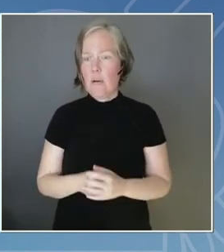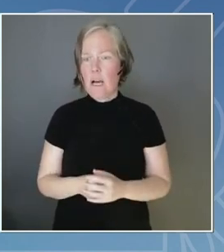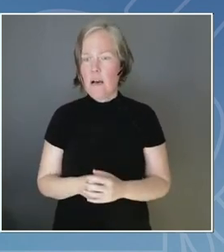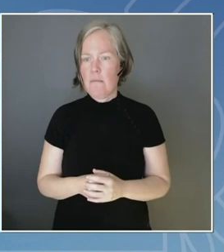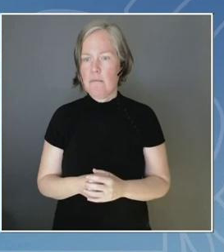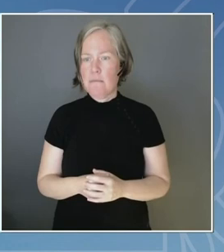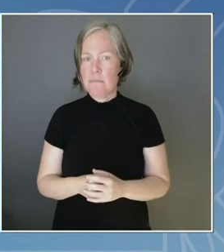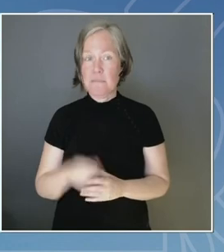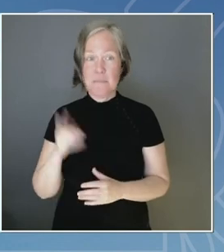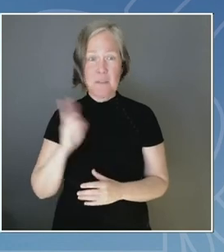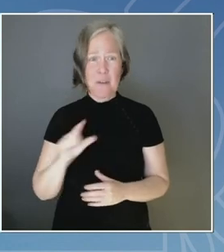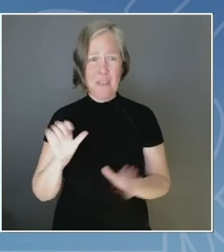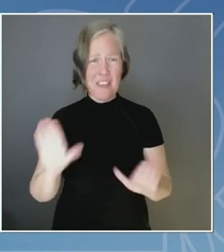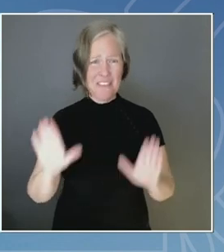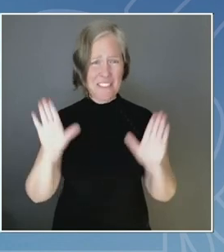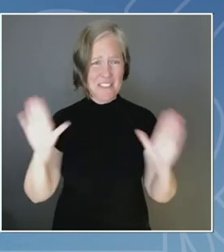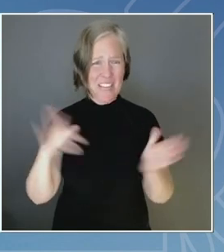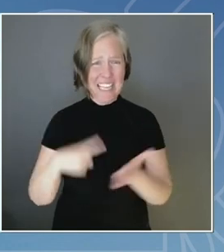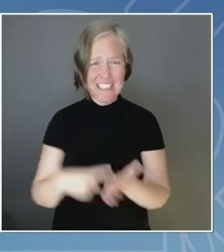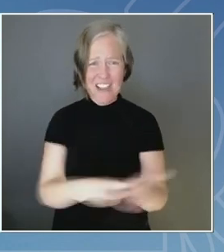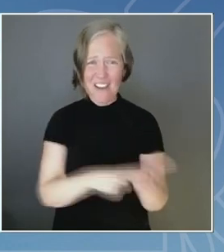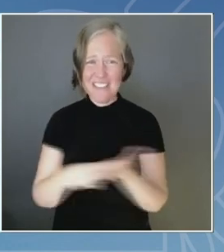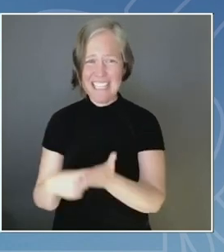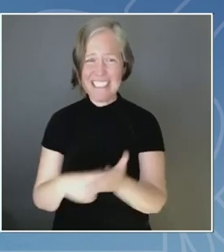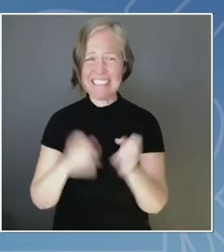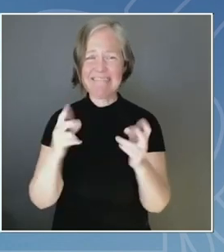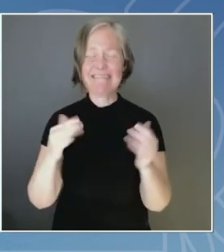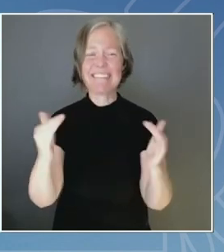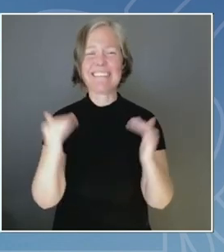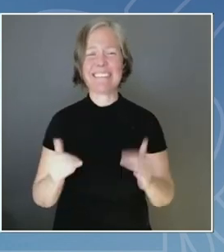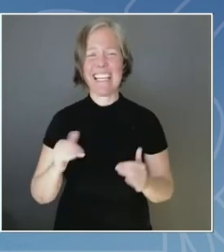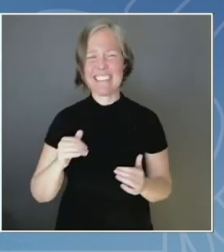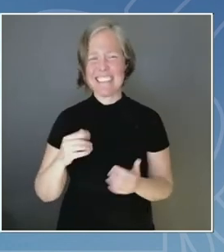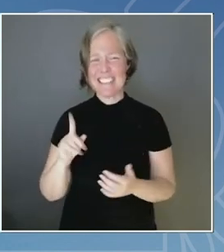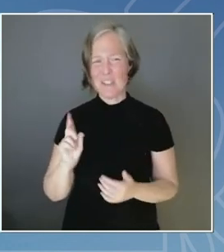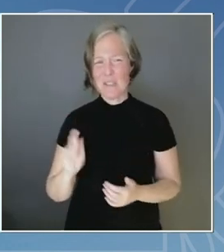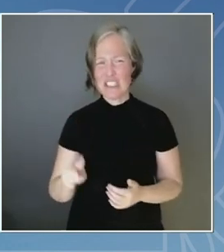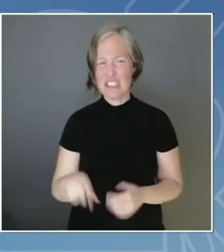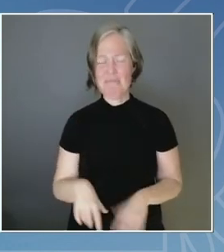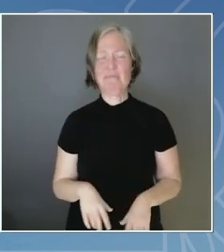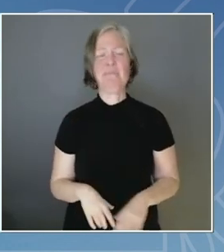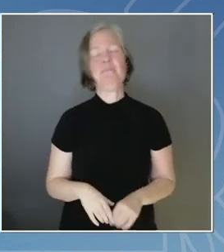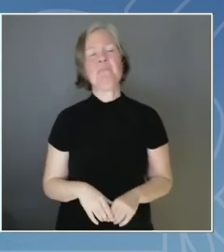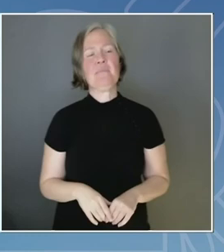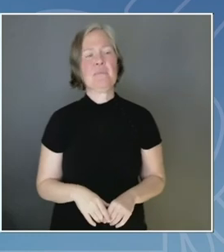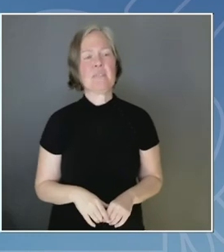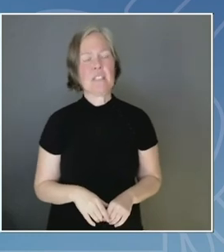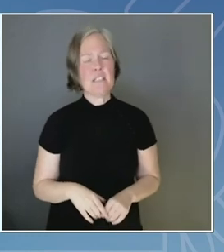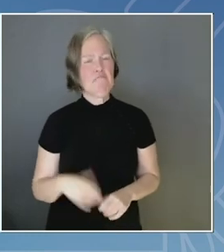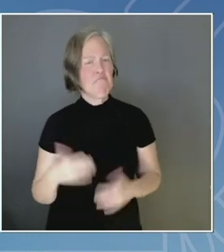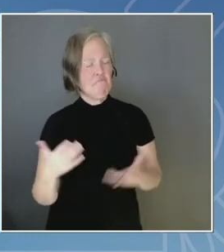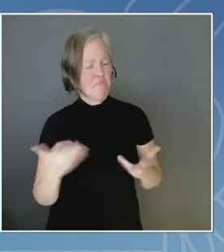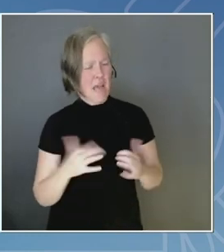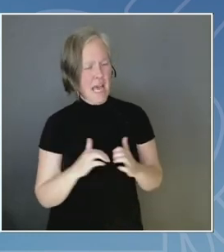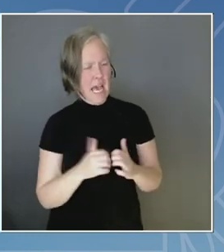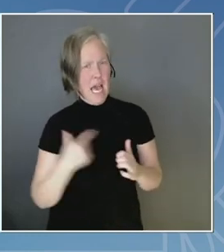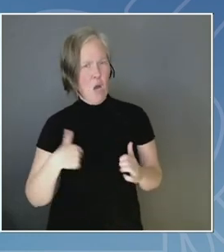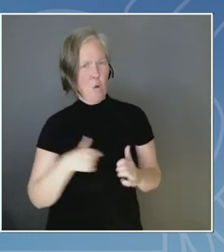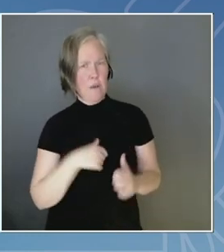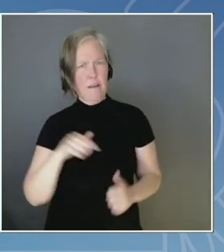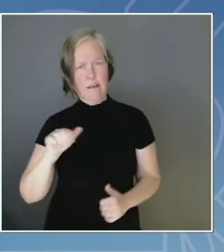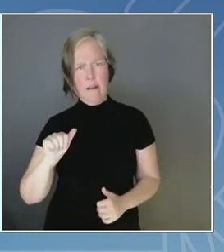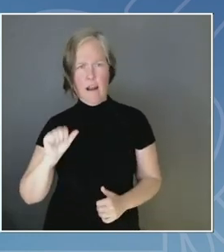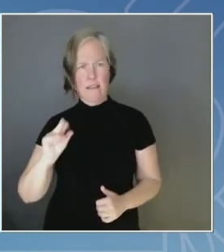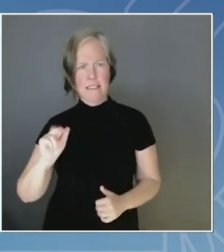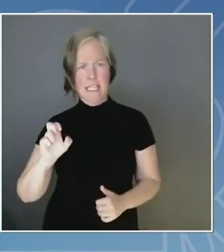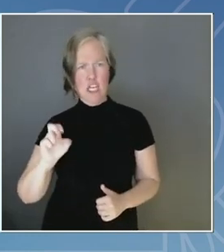well, that was a great conversation. Let's go to the next question. This is from Vannery, who asks, how can we as ASEAN young